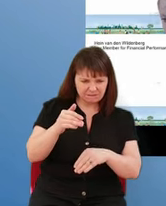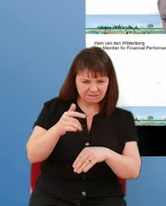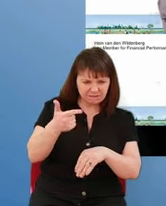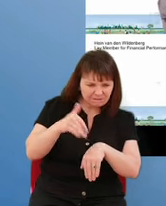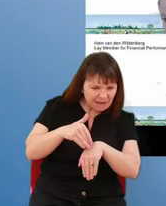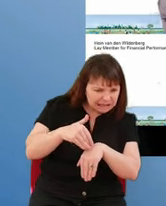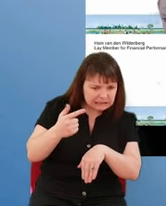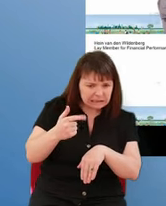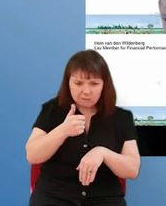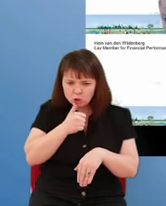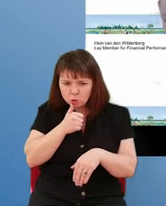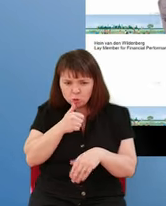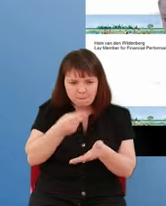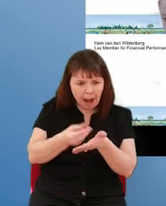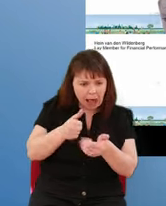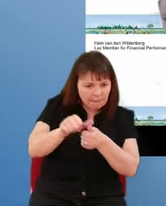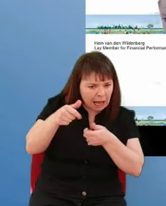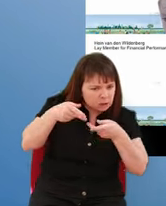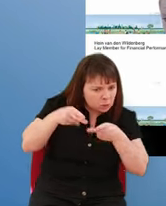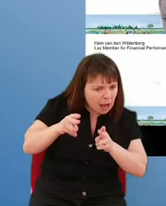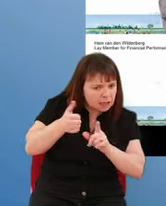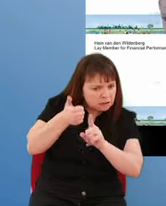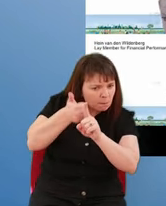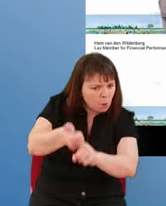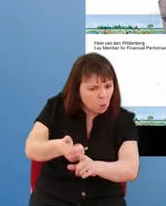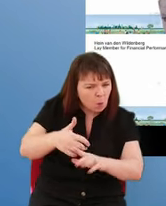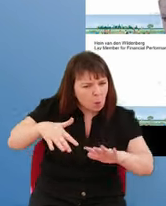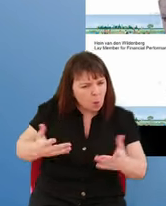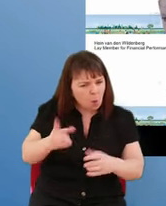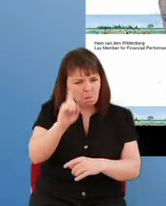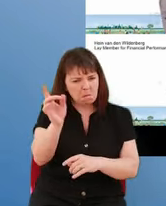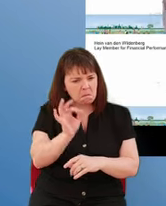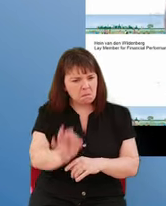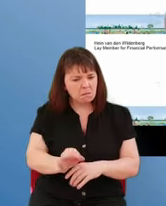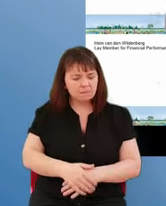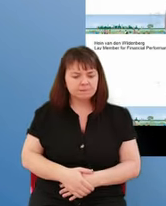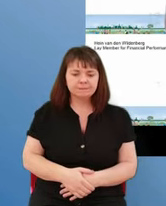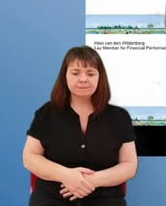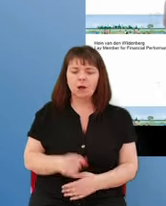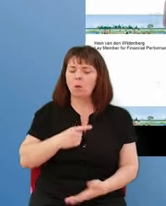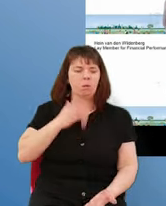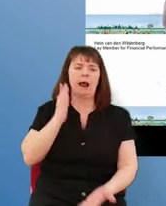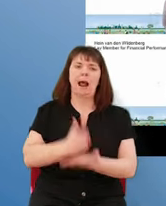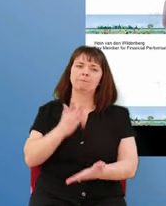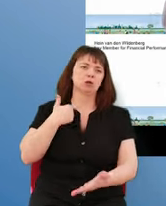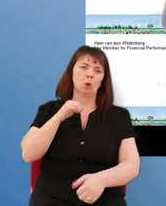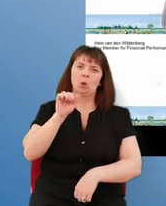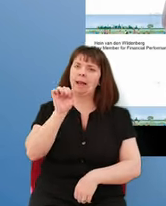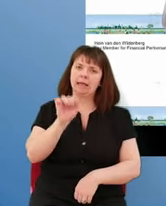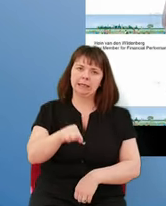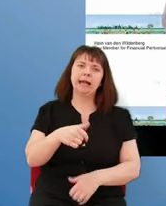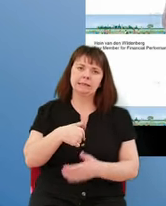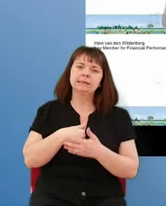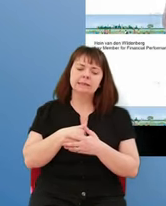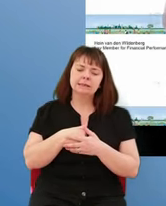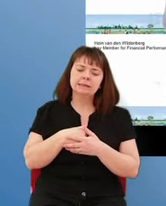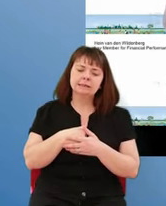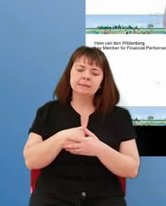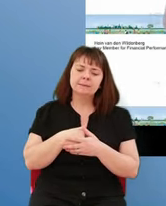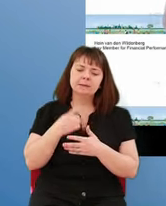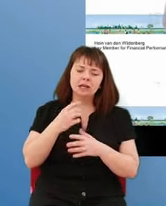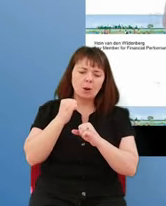Absolutely. It is our commitment to do that, and also with some background work is already underway to capture